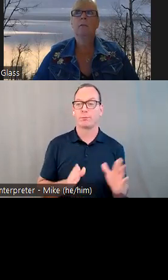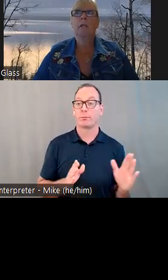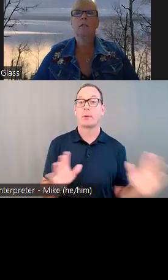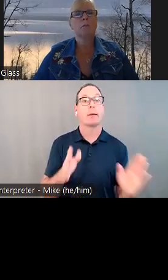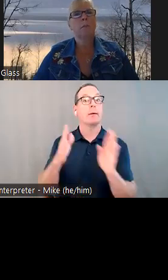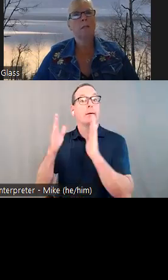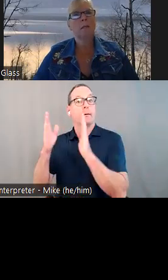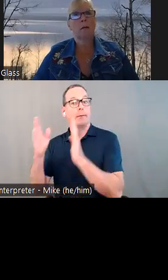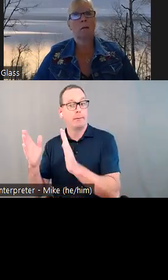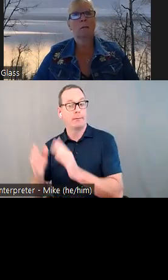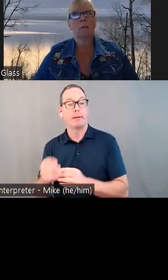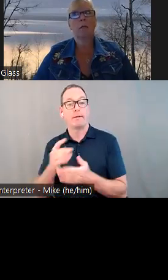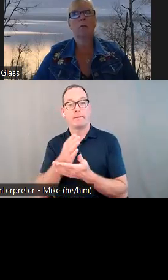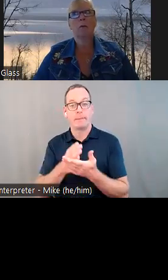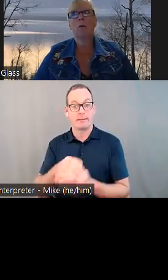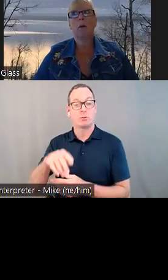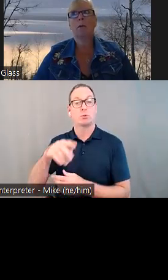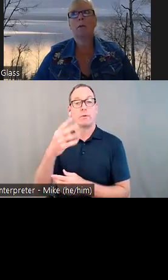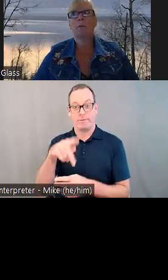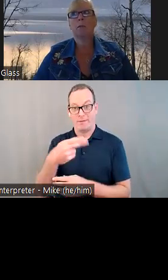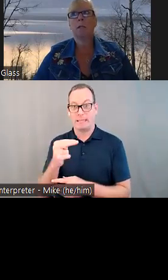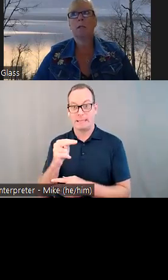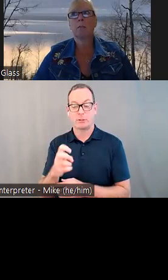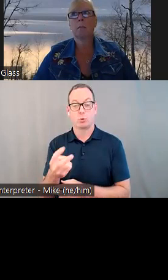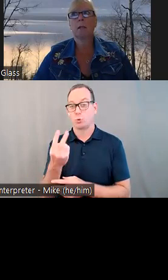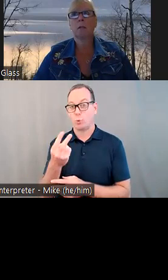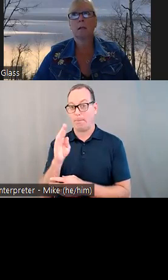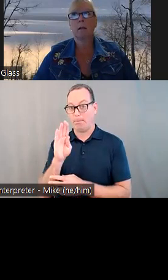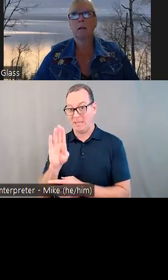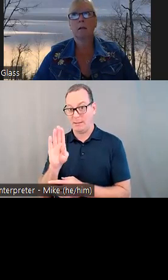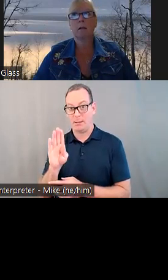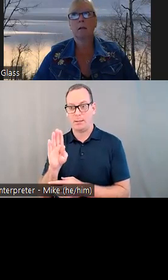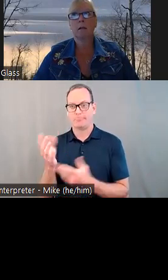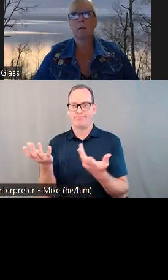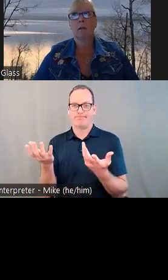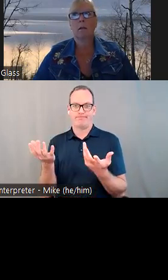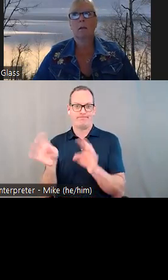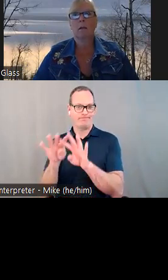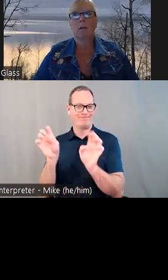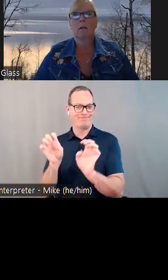In phase 2B, though, we don't know what those percentages might look like.